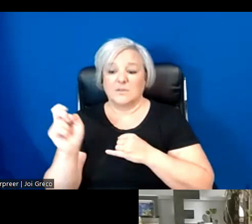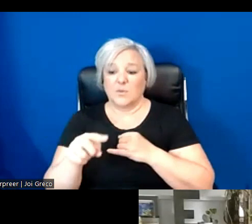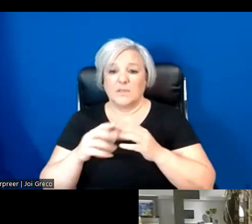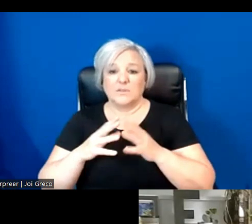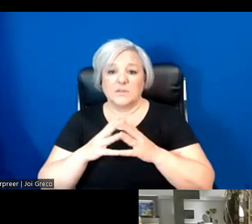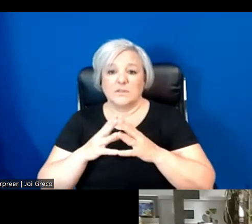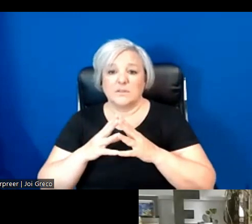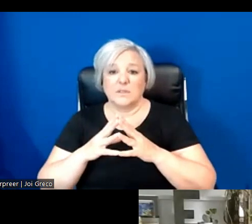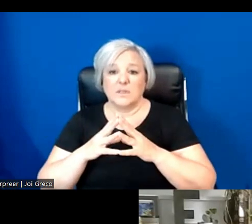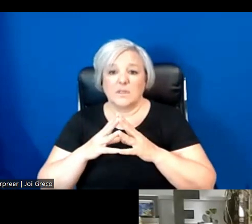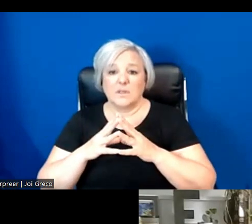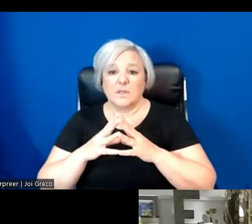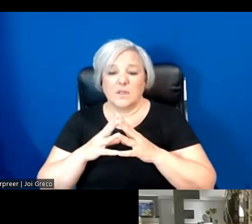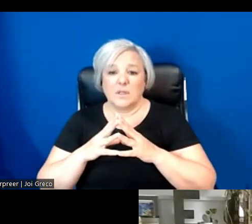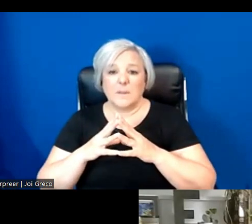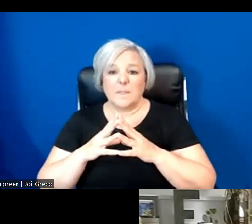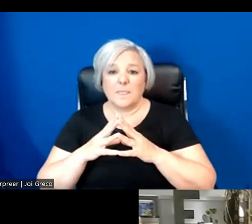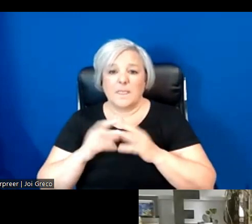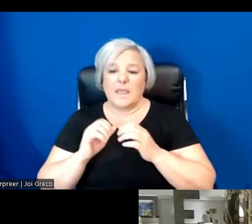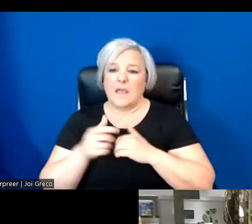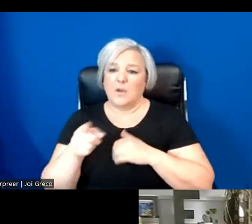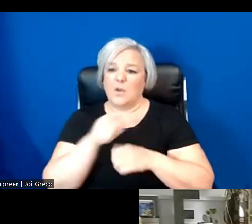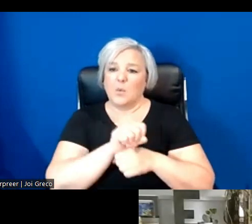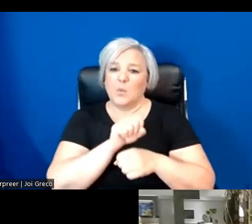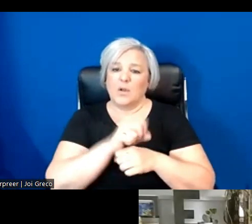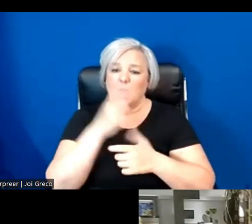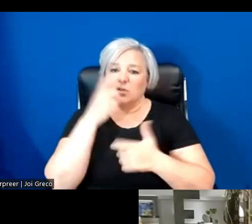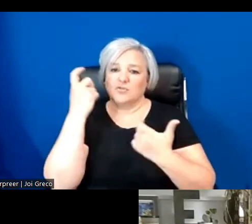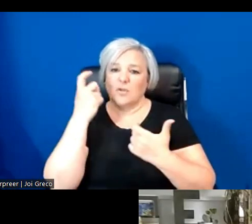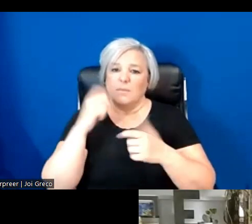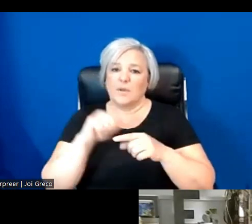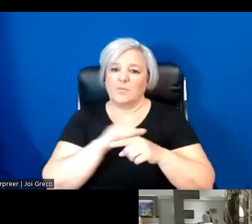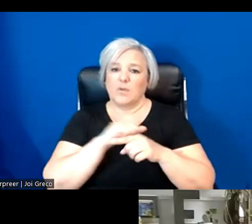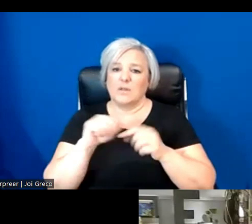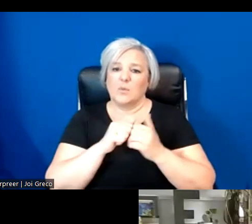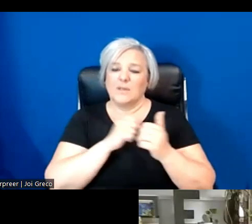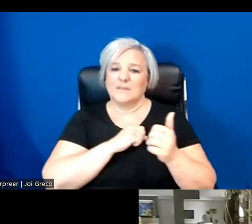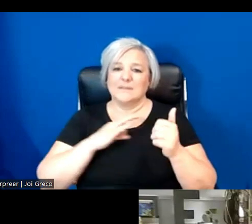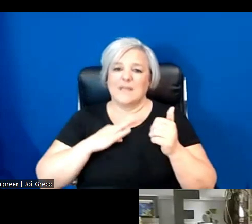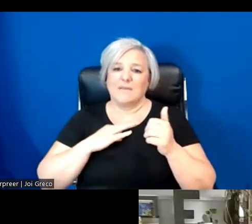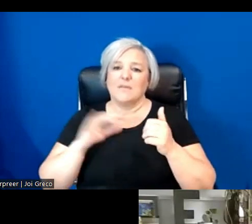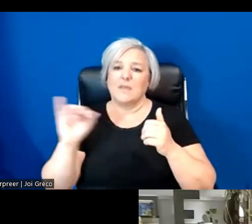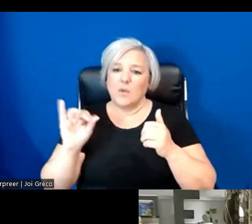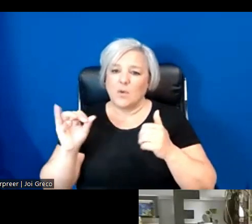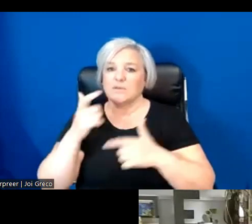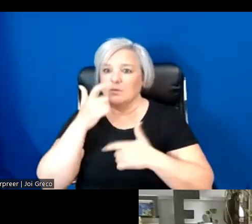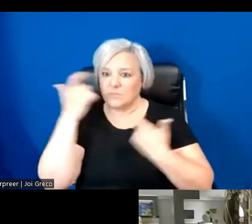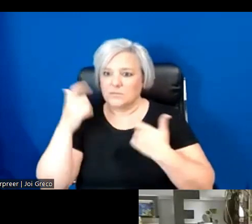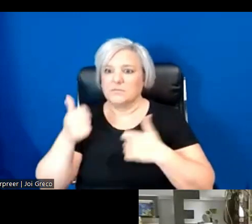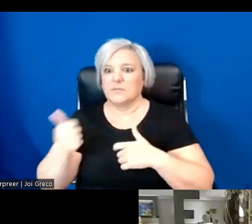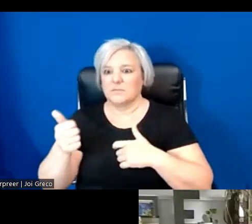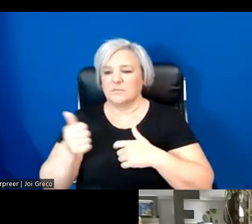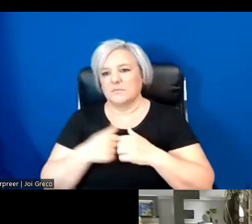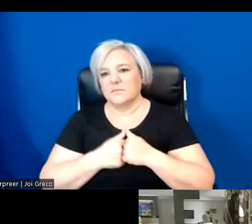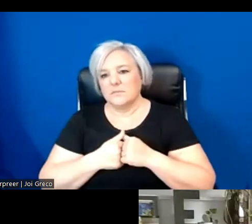to ending the webinar is, how do you work on trauma-informed practice with staff that also experience trauma